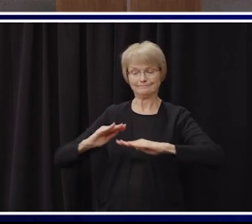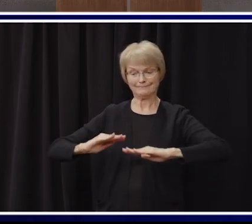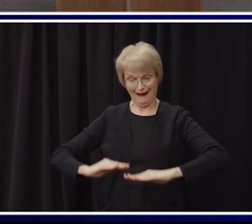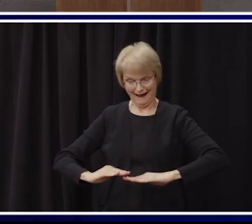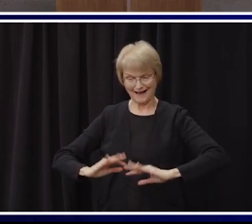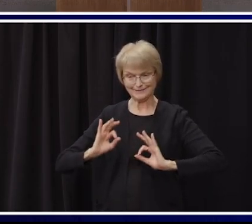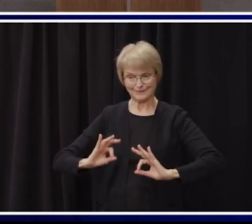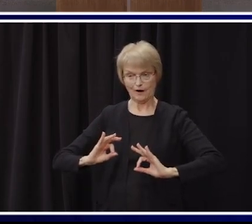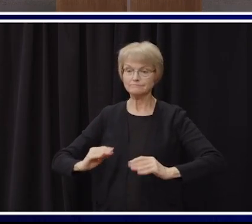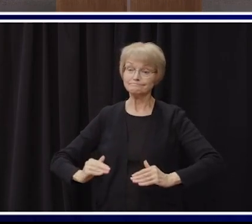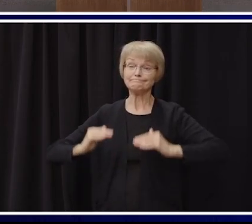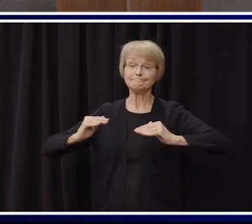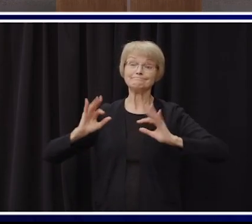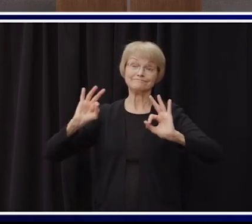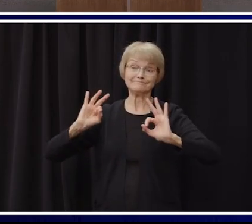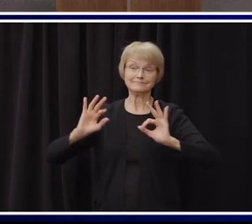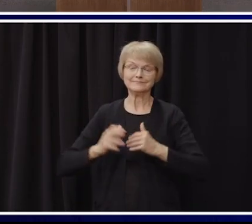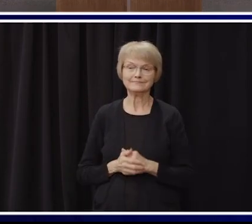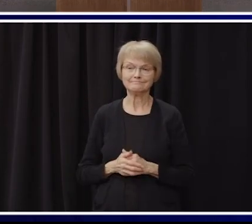want.